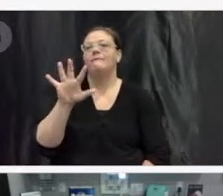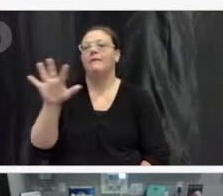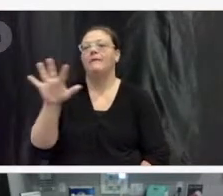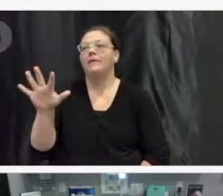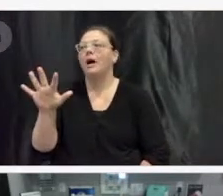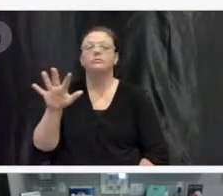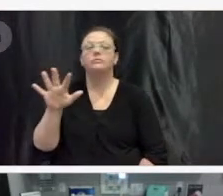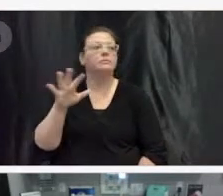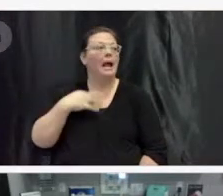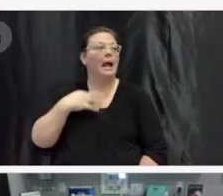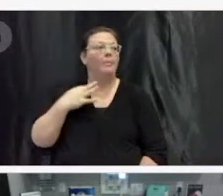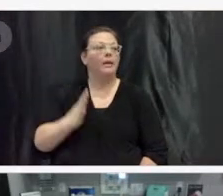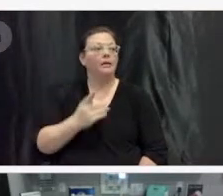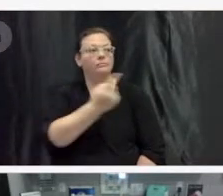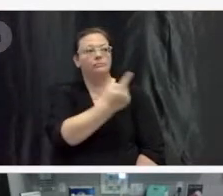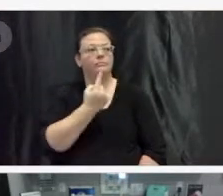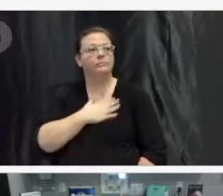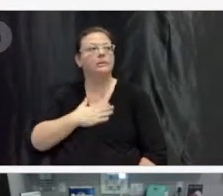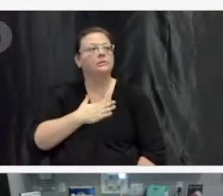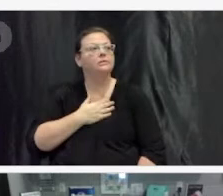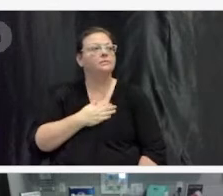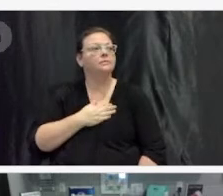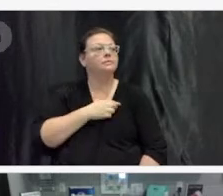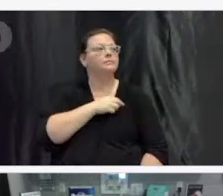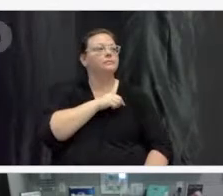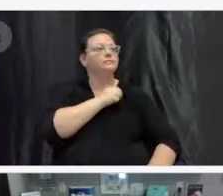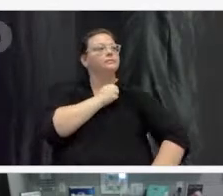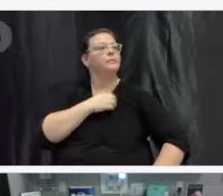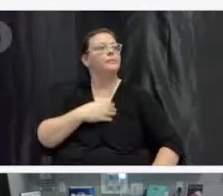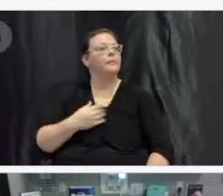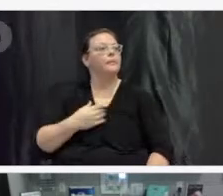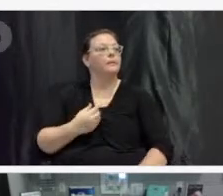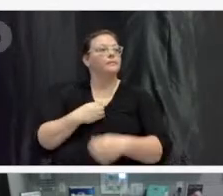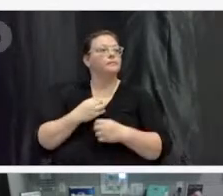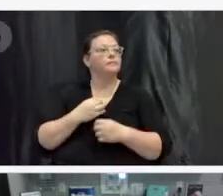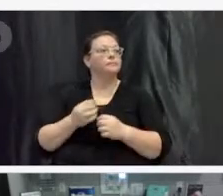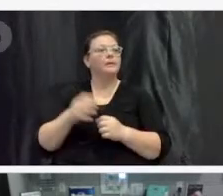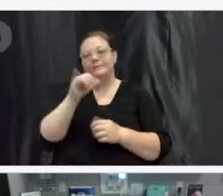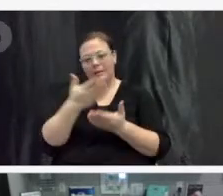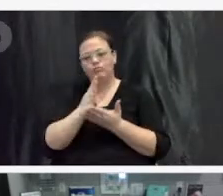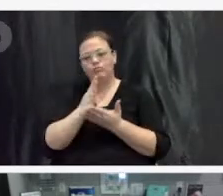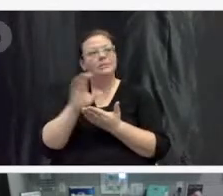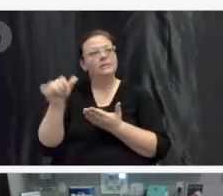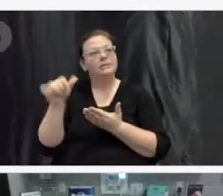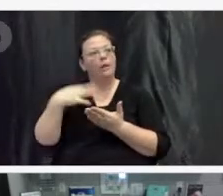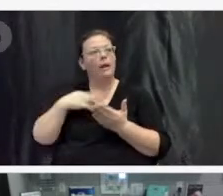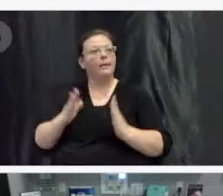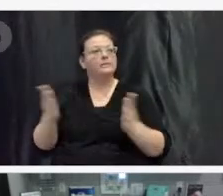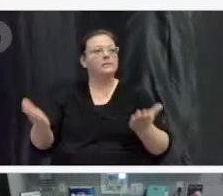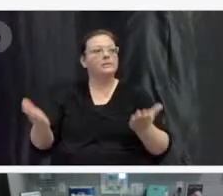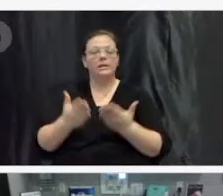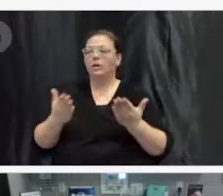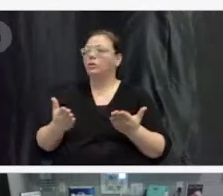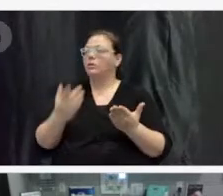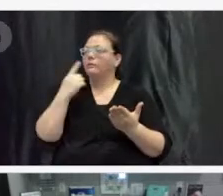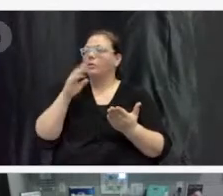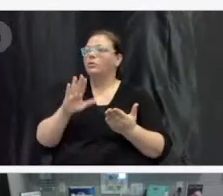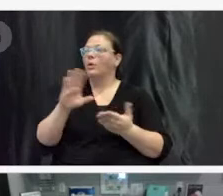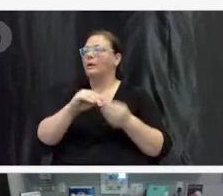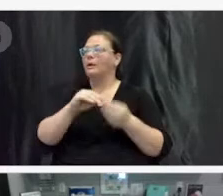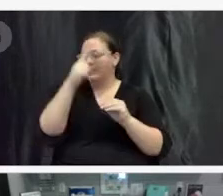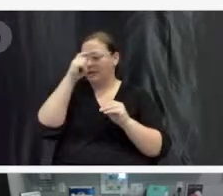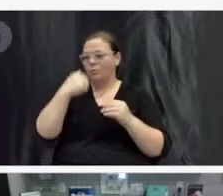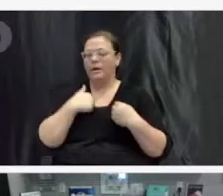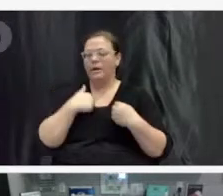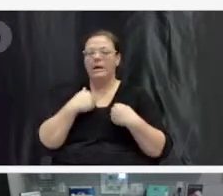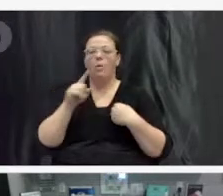Z-9855. Can the applicant please come back up, please? And we're going to give you the same rights as the other applicants here under your item here because we have